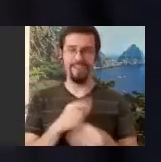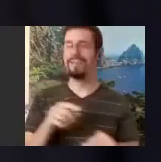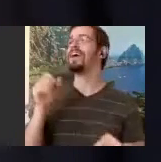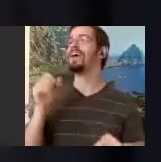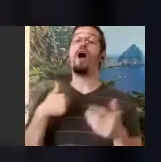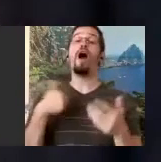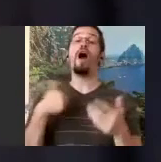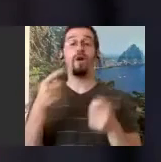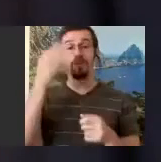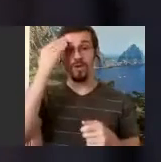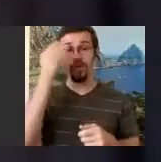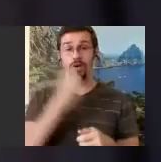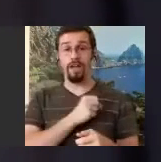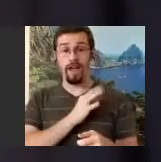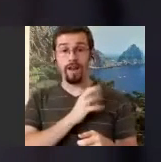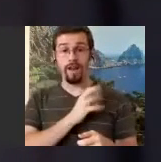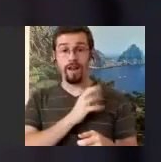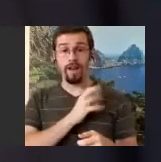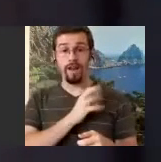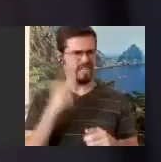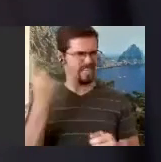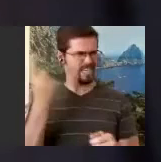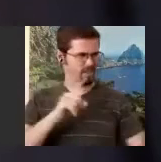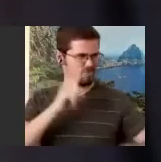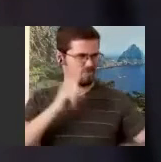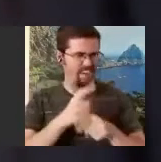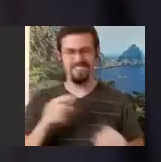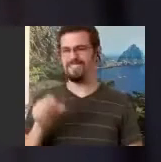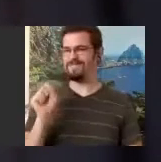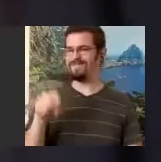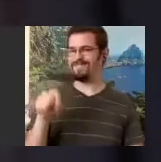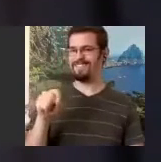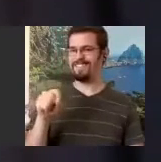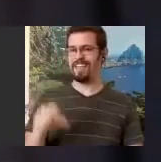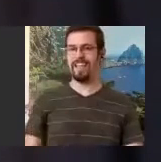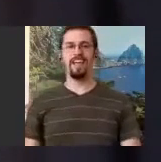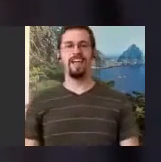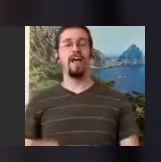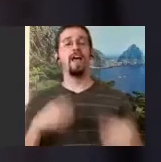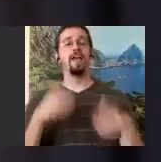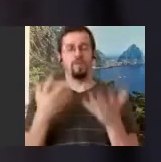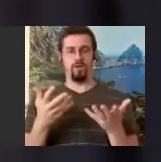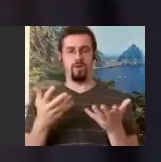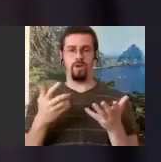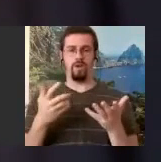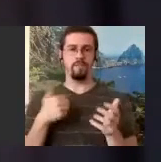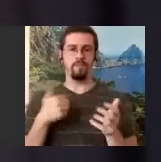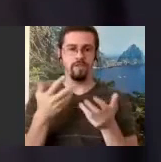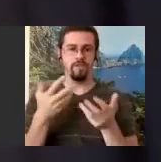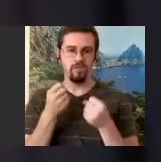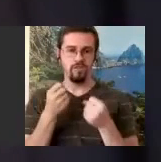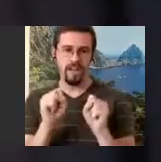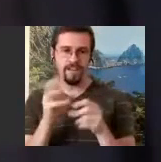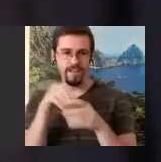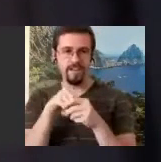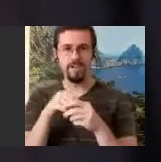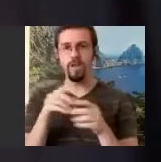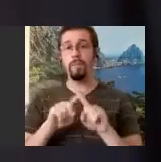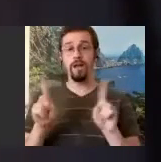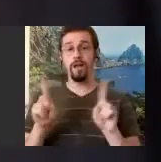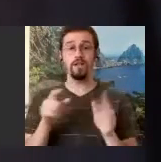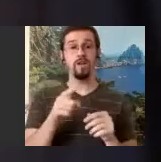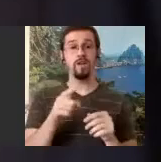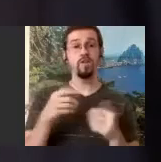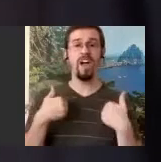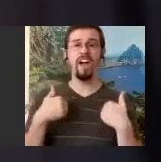it's really something, isn't it? Yeah. At our time 2:30, but in other words, you have another 15 minutes. Okay, so I'm